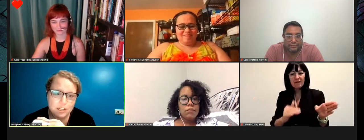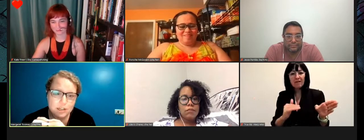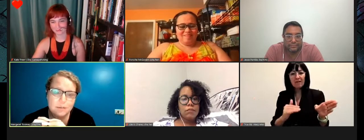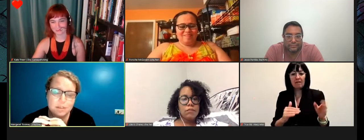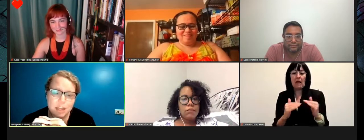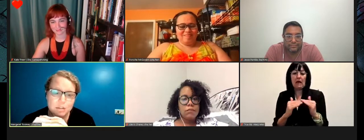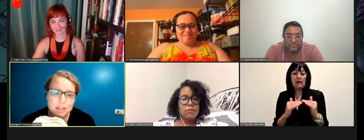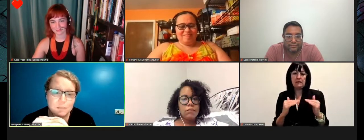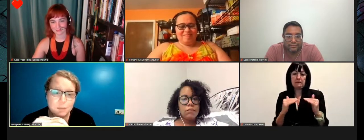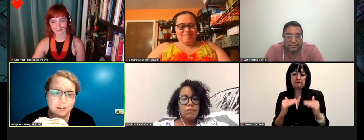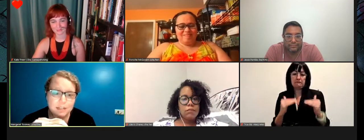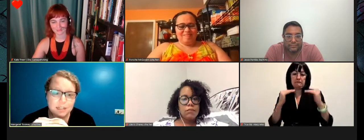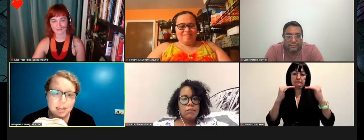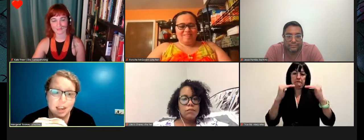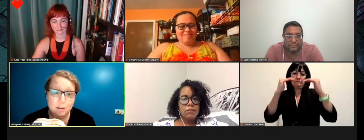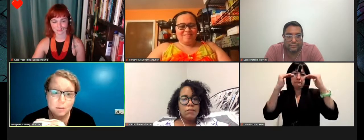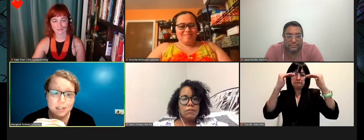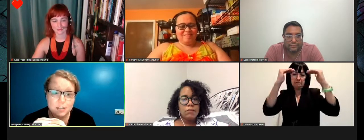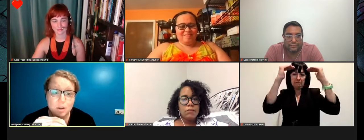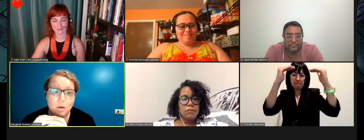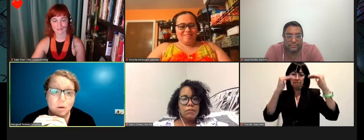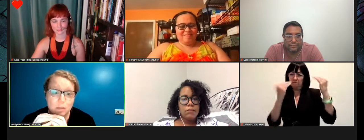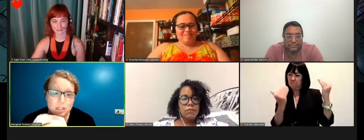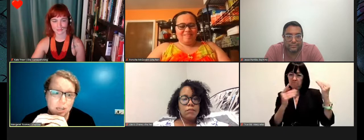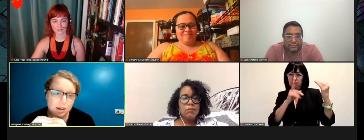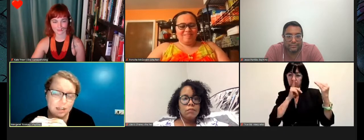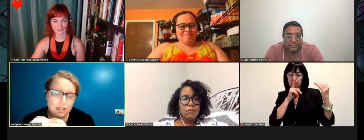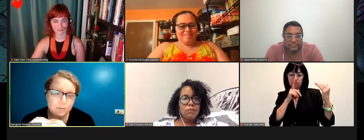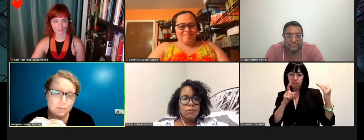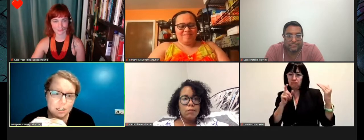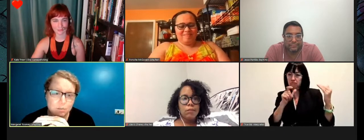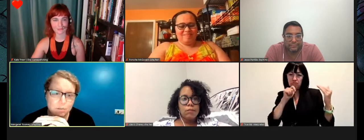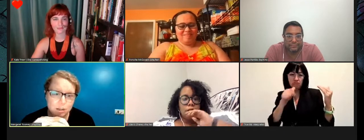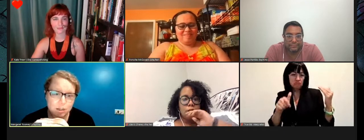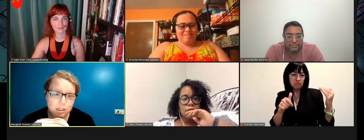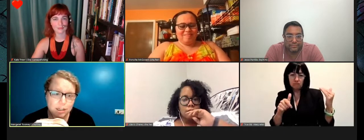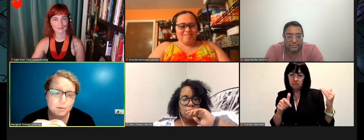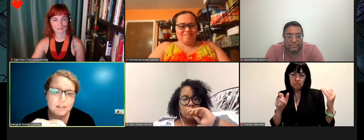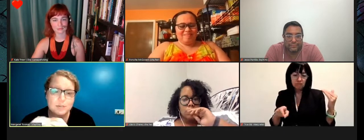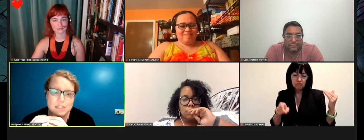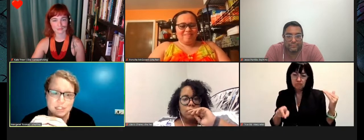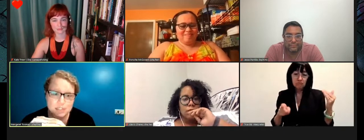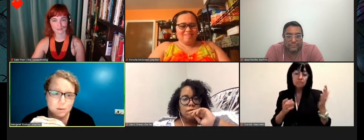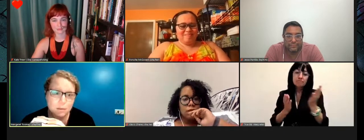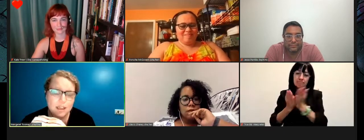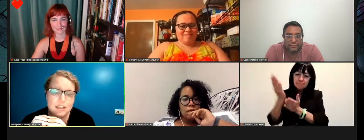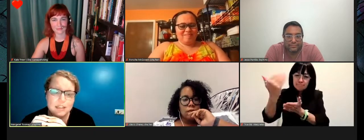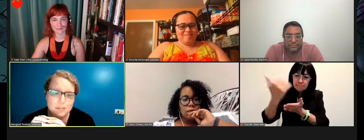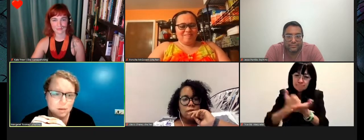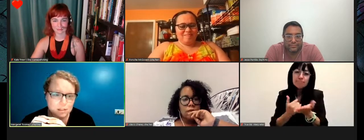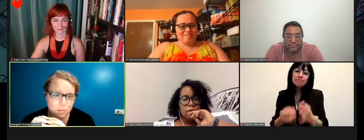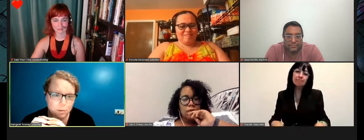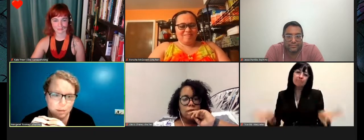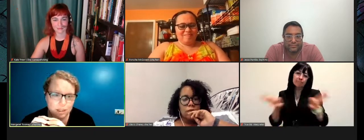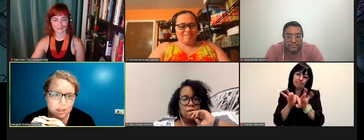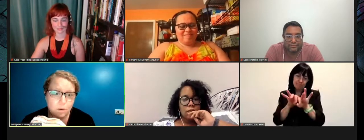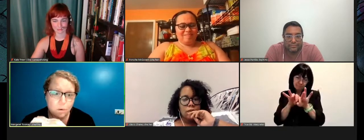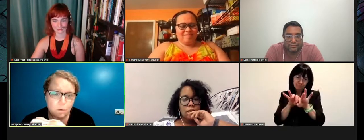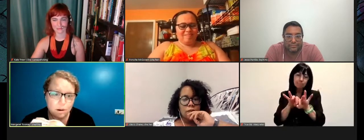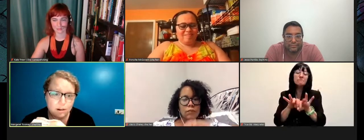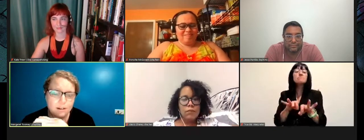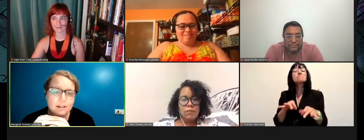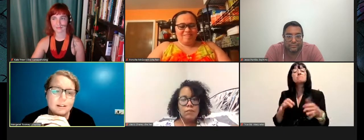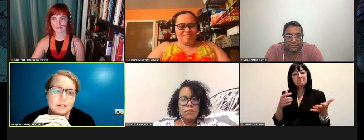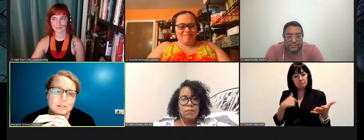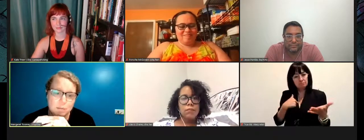structures, that transparency, either because we share that information with our collaborators and we say, this is what I'm making, this is what support I'm getting,